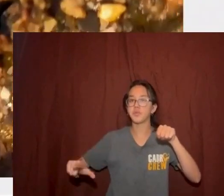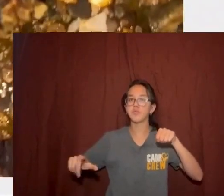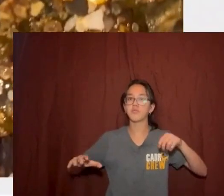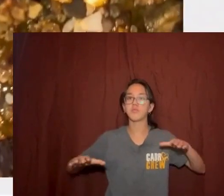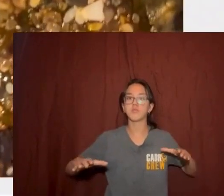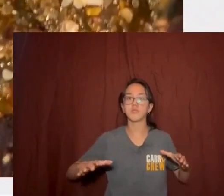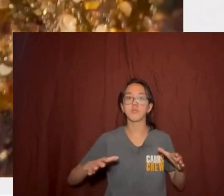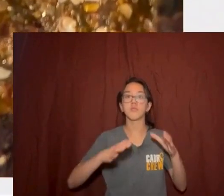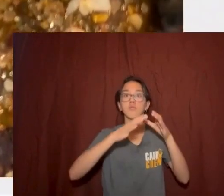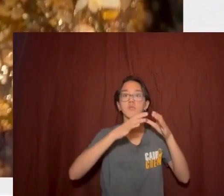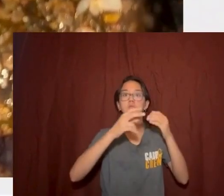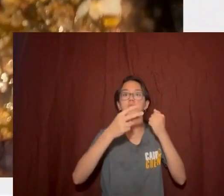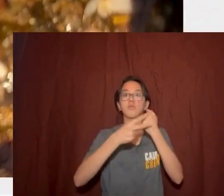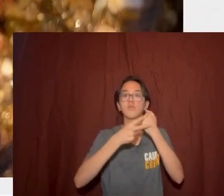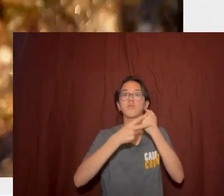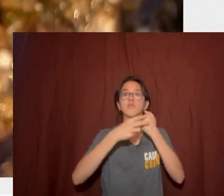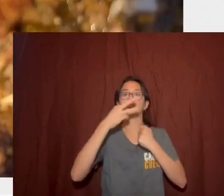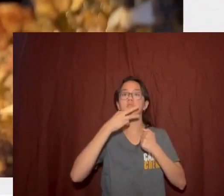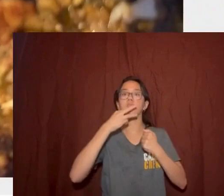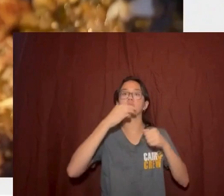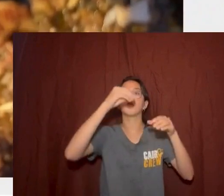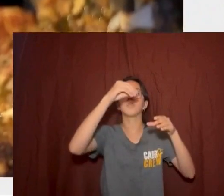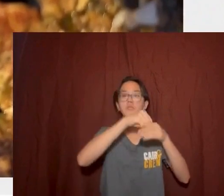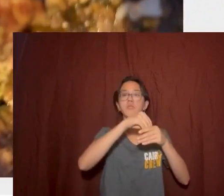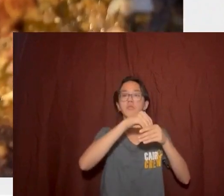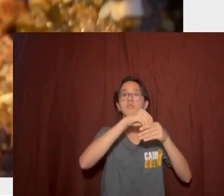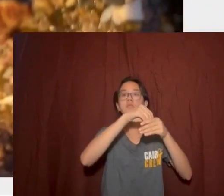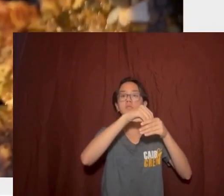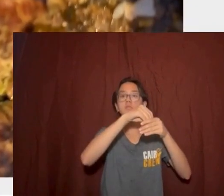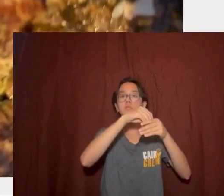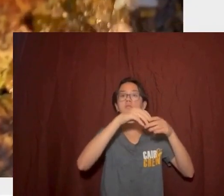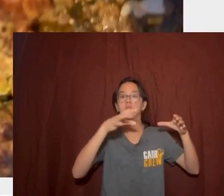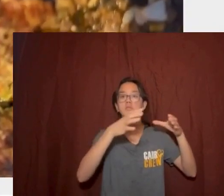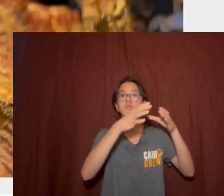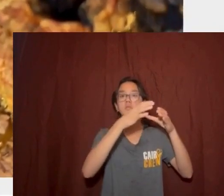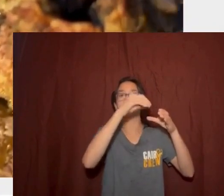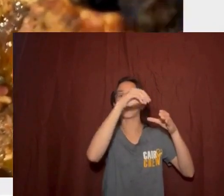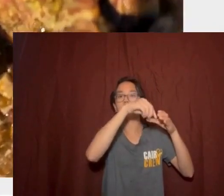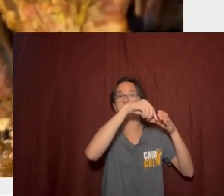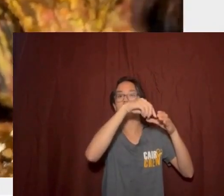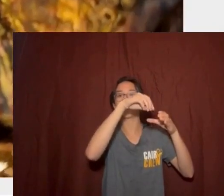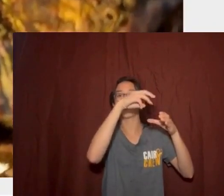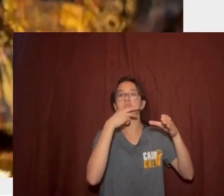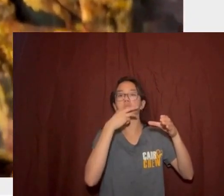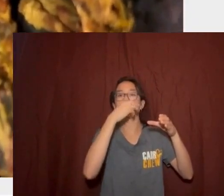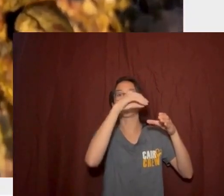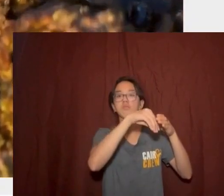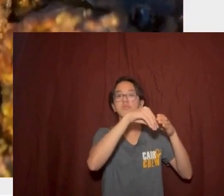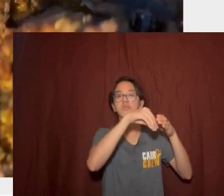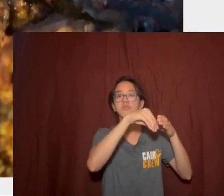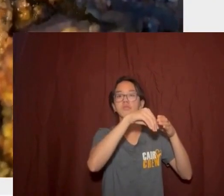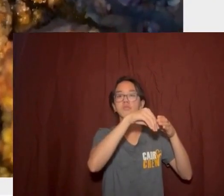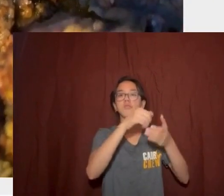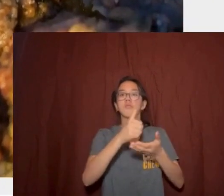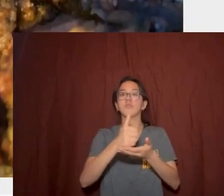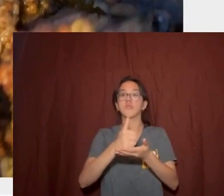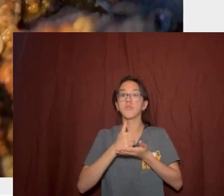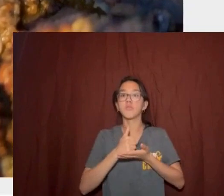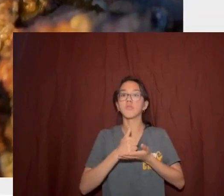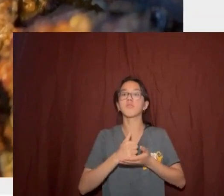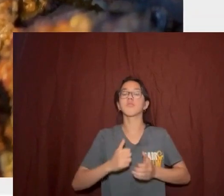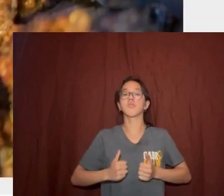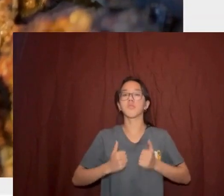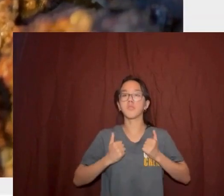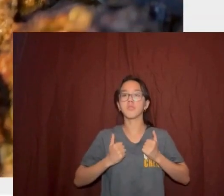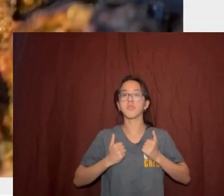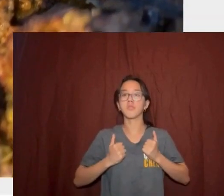When the tide goes low, it can keep a pocket of water inside to survive so